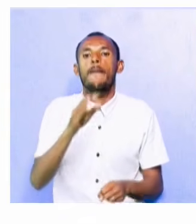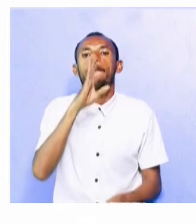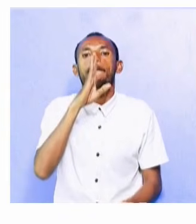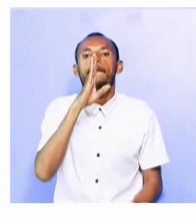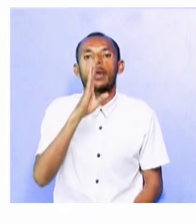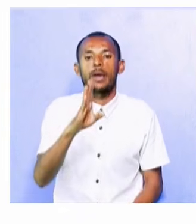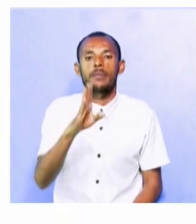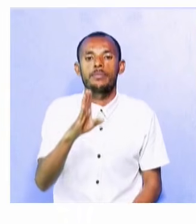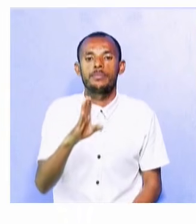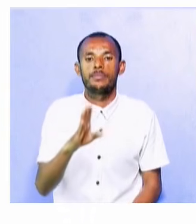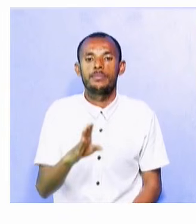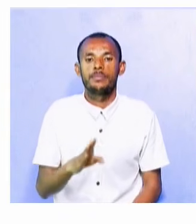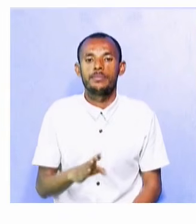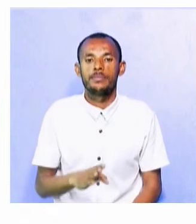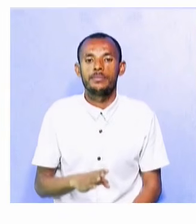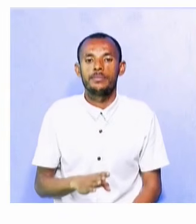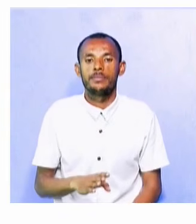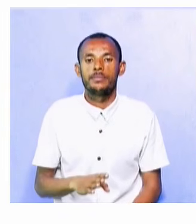becomes